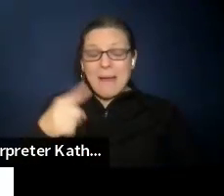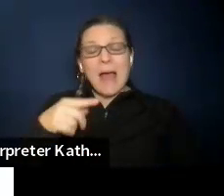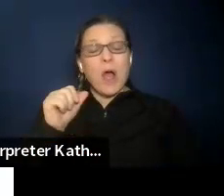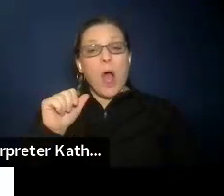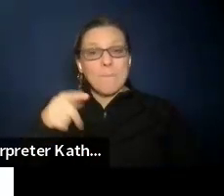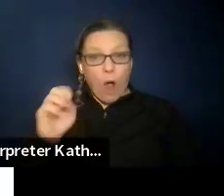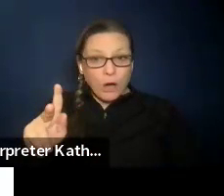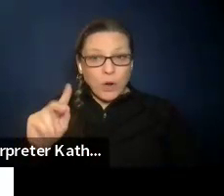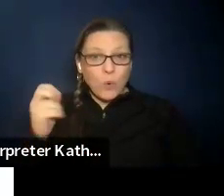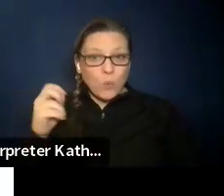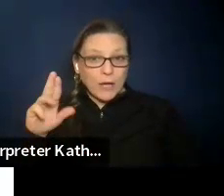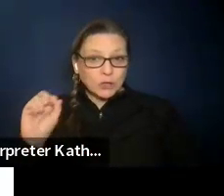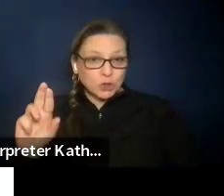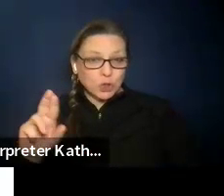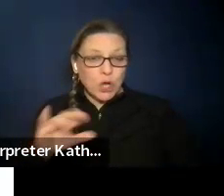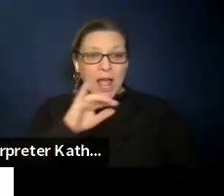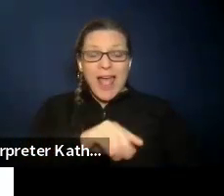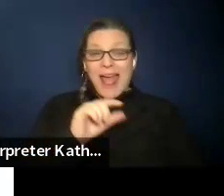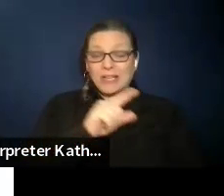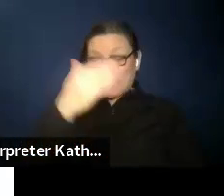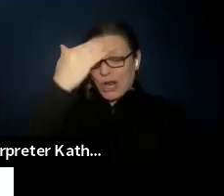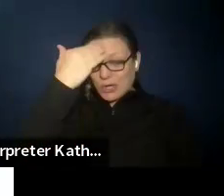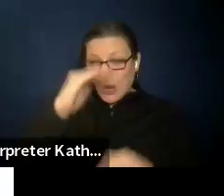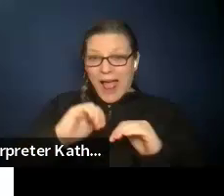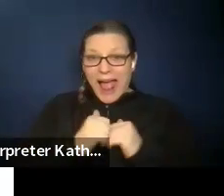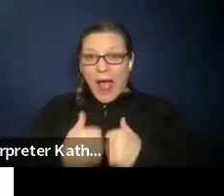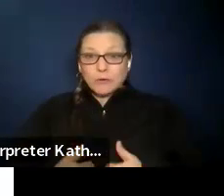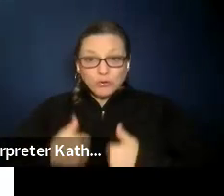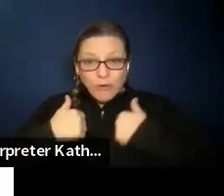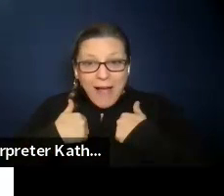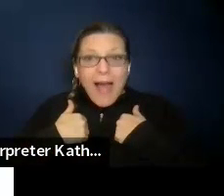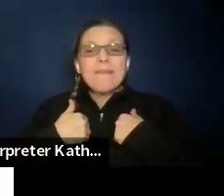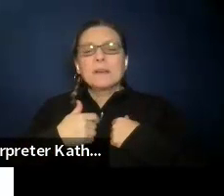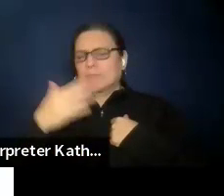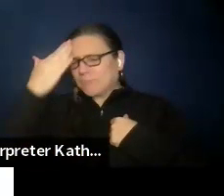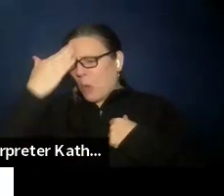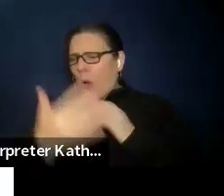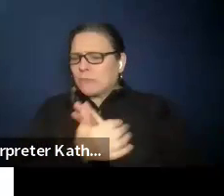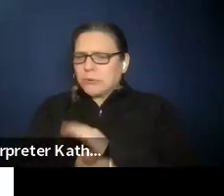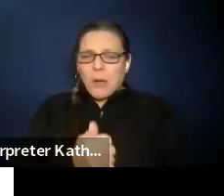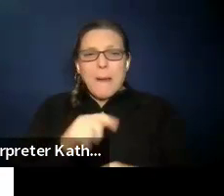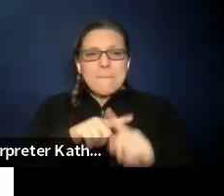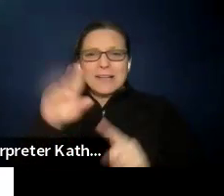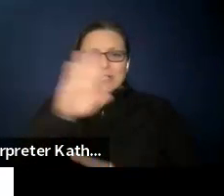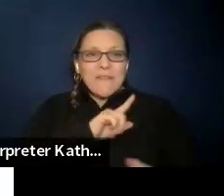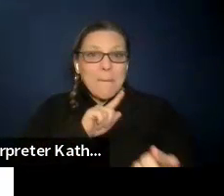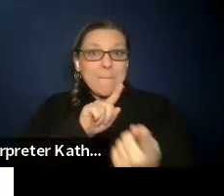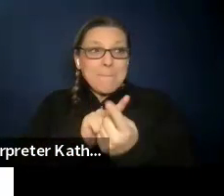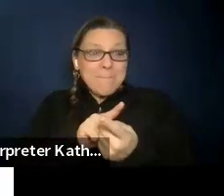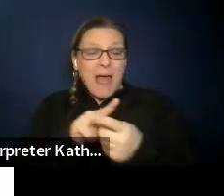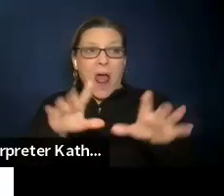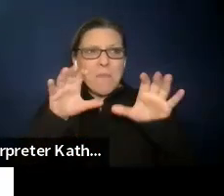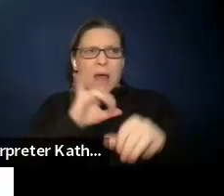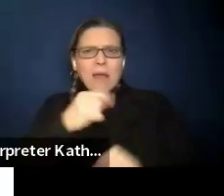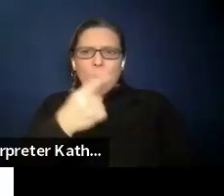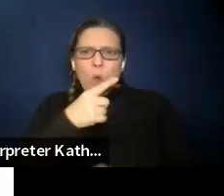Sturbridge Reservation, and she practically knows the Owlet's survival handbook by heart. But she's never encountered a creature like the one that took her best